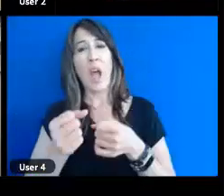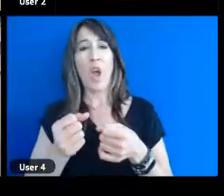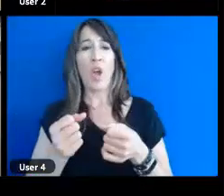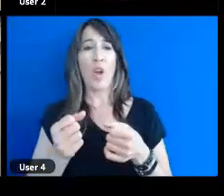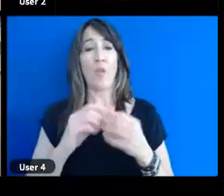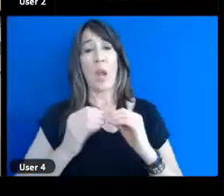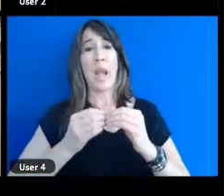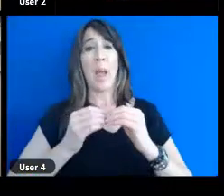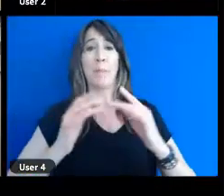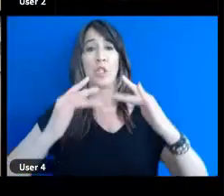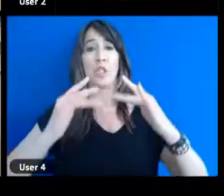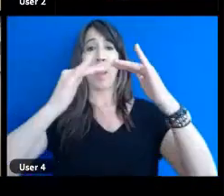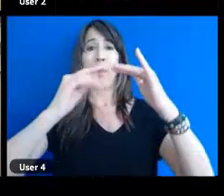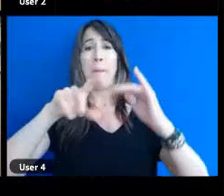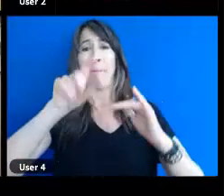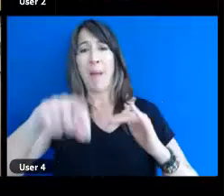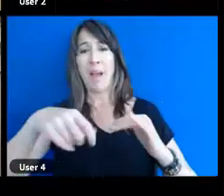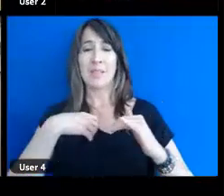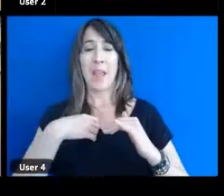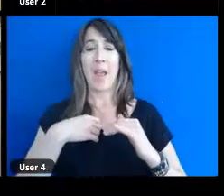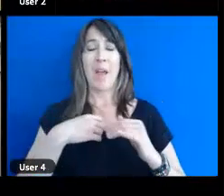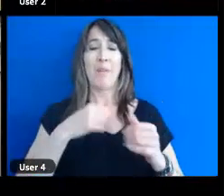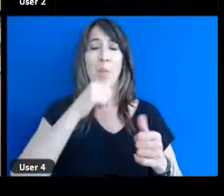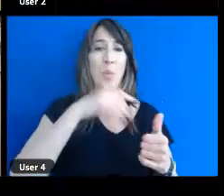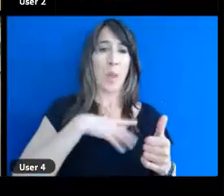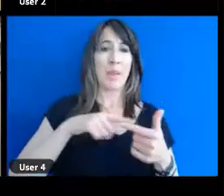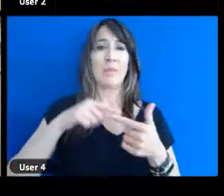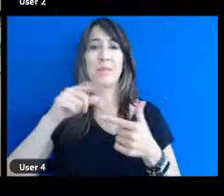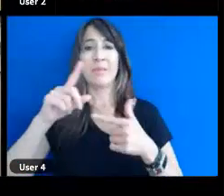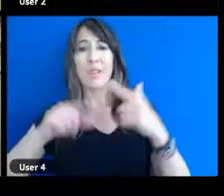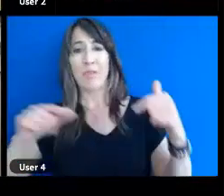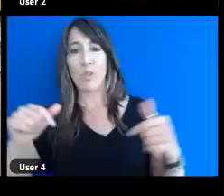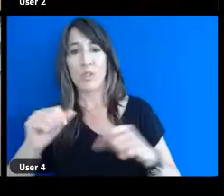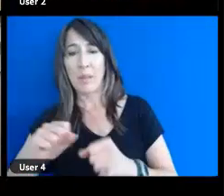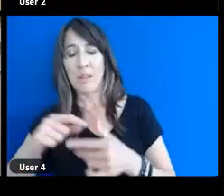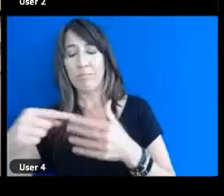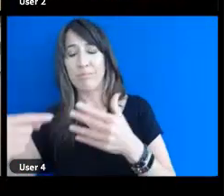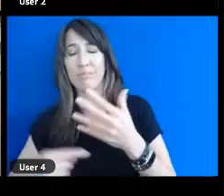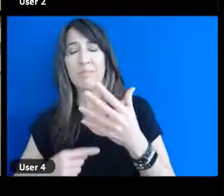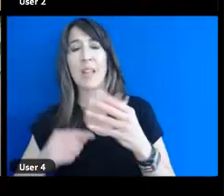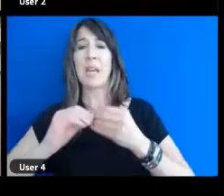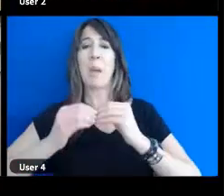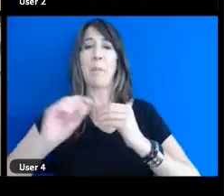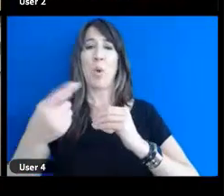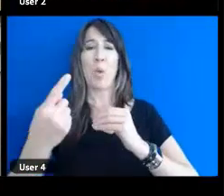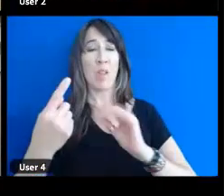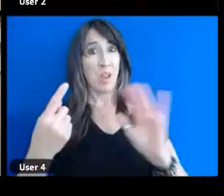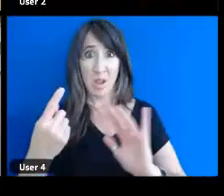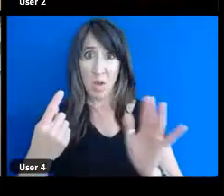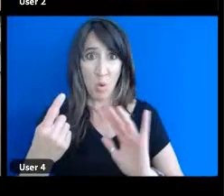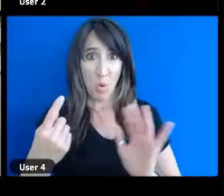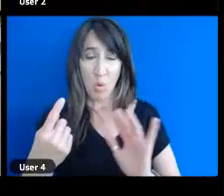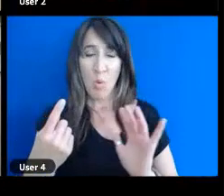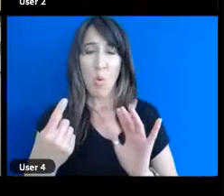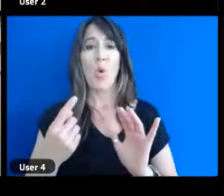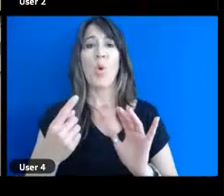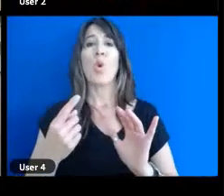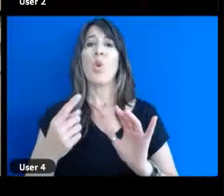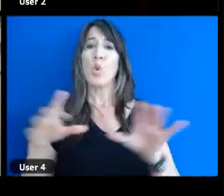pitfall really, which is, oh, we're just hiring to get that number up. We need to have X number of women, X number of people with diverse